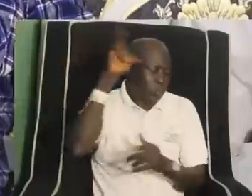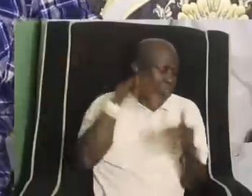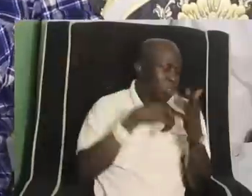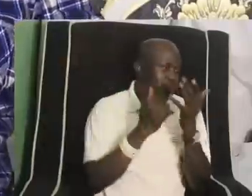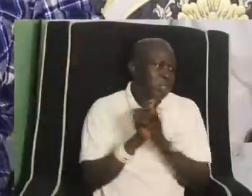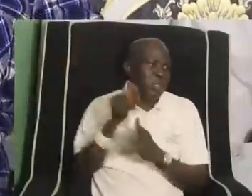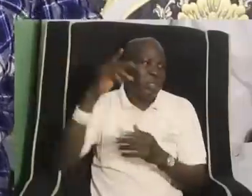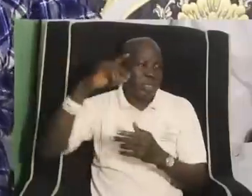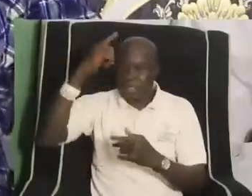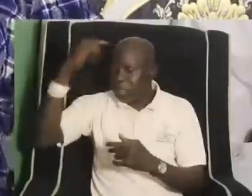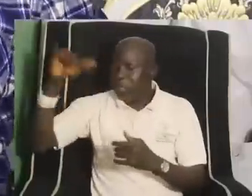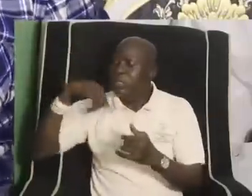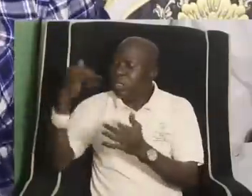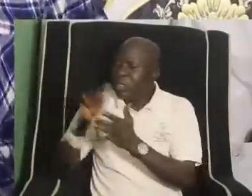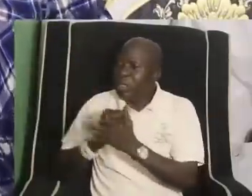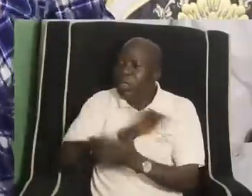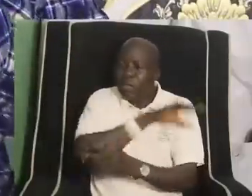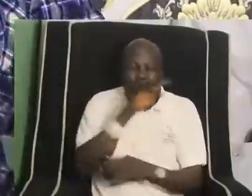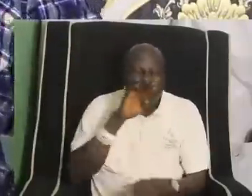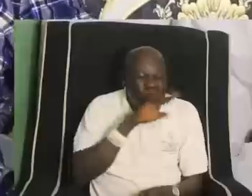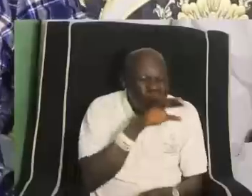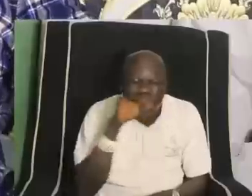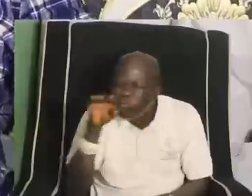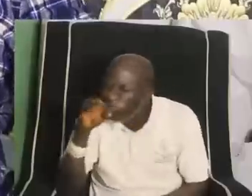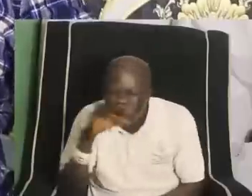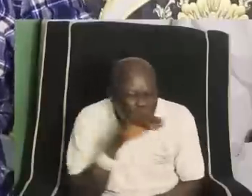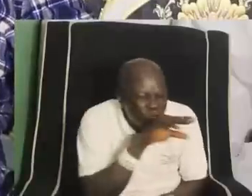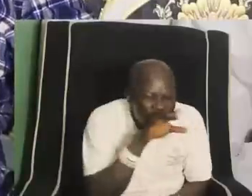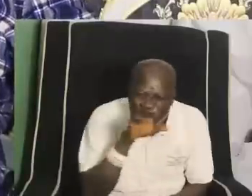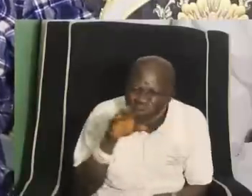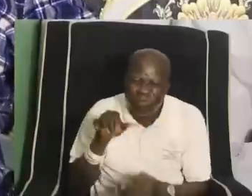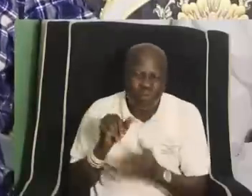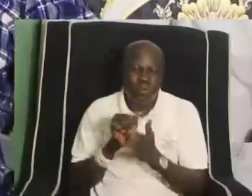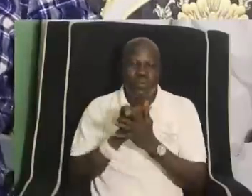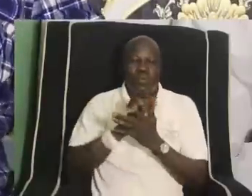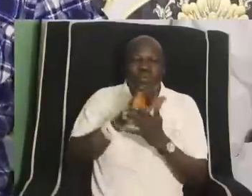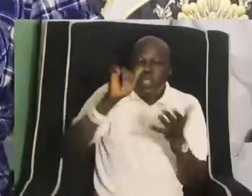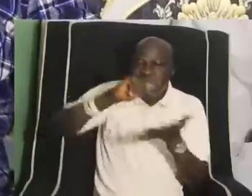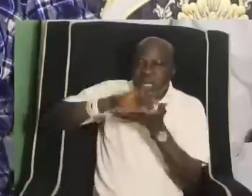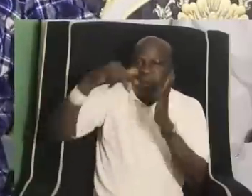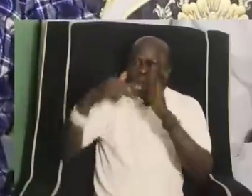dream tells you. Leyin igba to gbo orun e tan. After he perceived. Iye